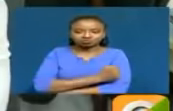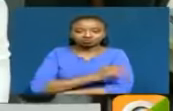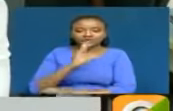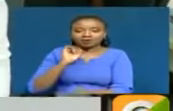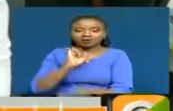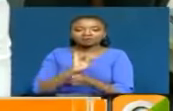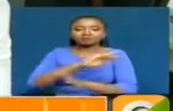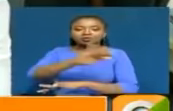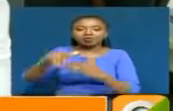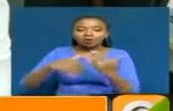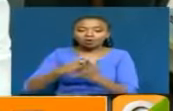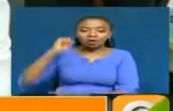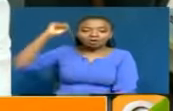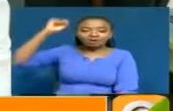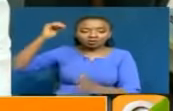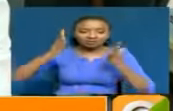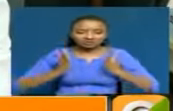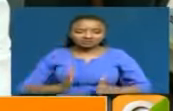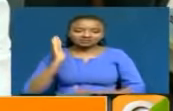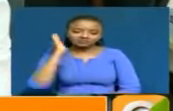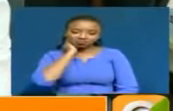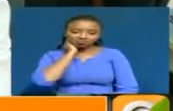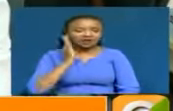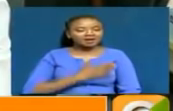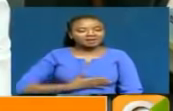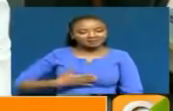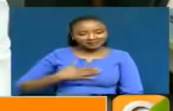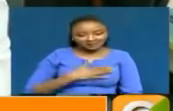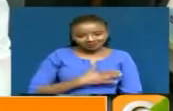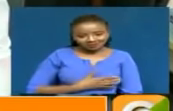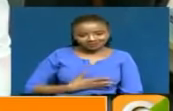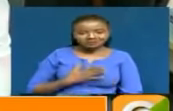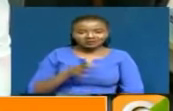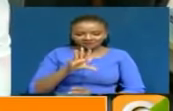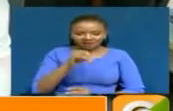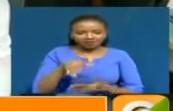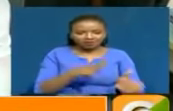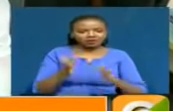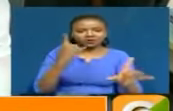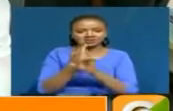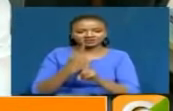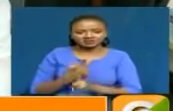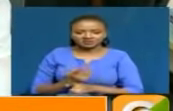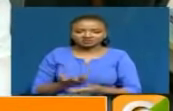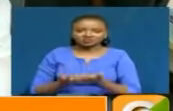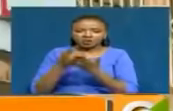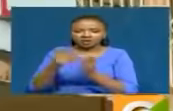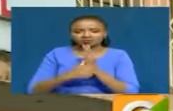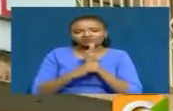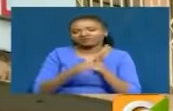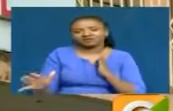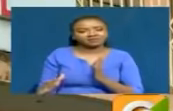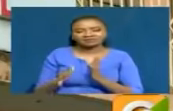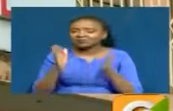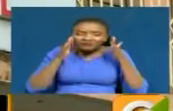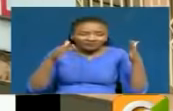wa Murang'a, tafuteni kitu kingine cha kufanya ili kujipa umaarufu. Wachaneni na afya ya wananchi.